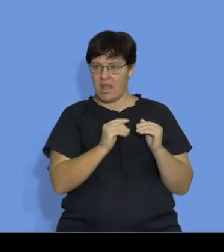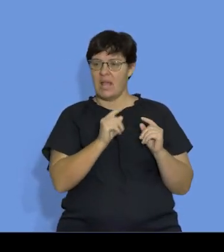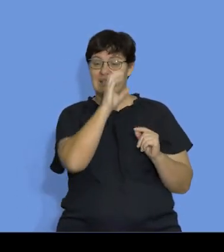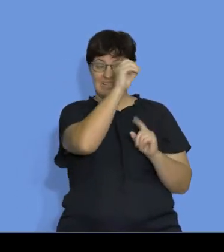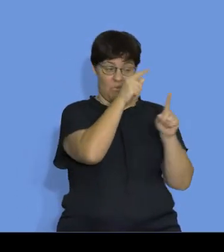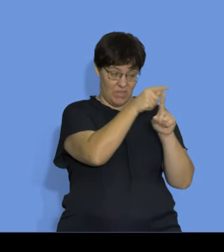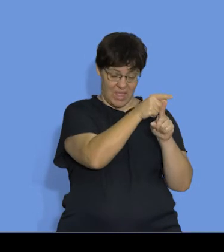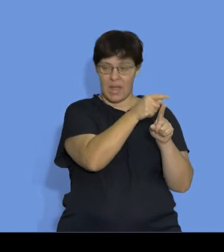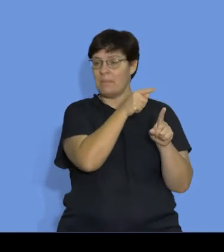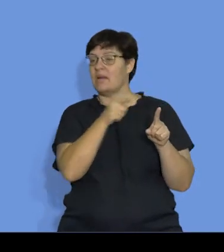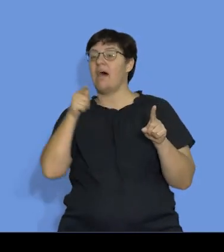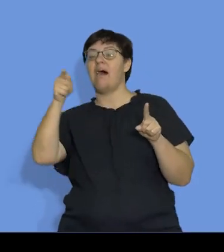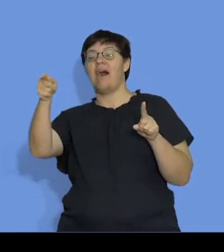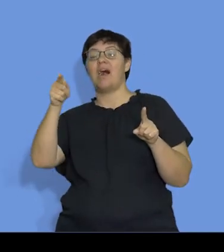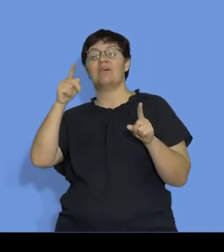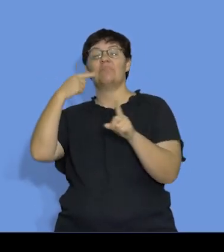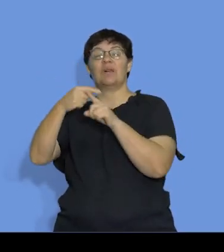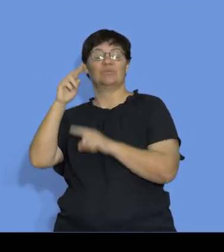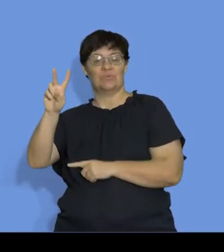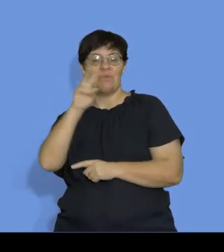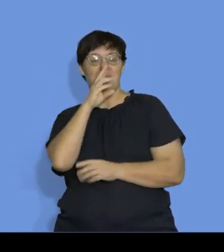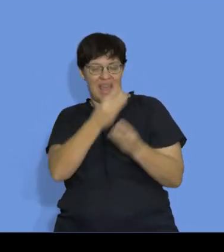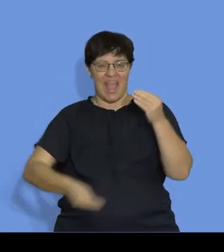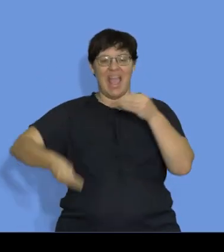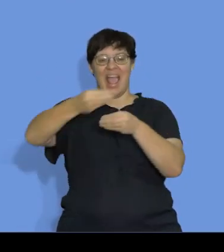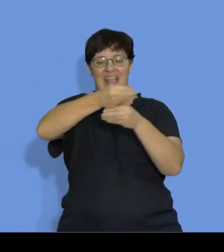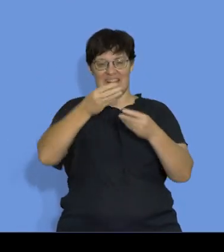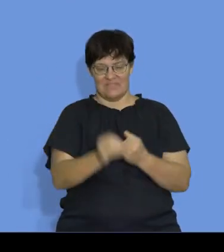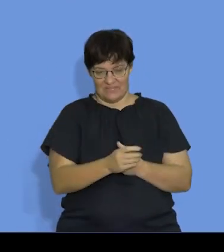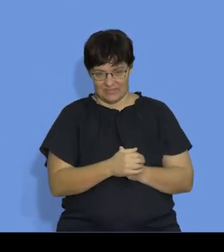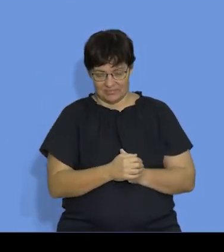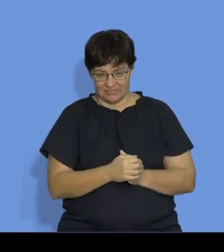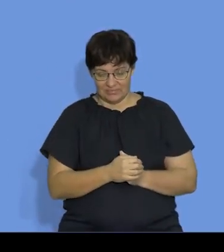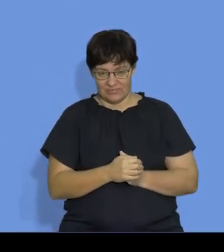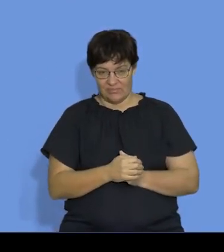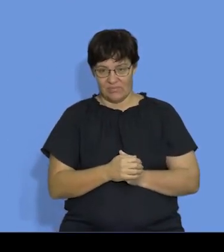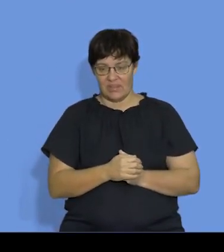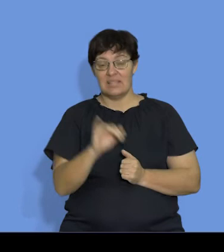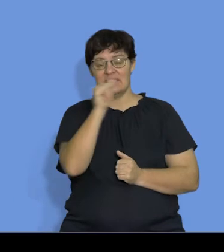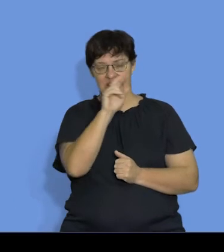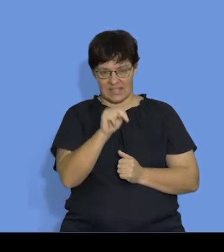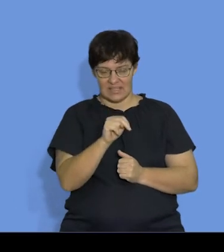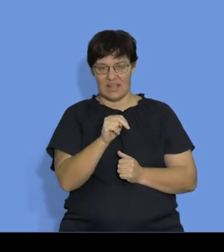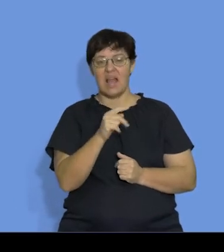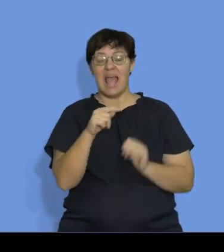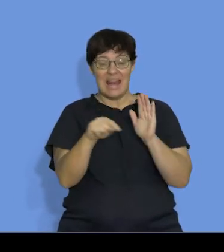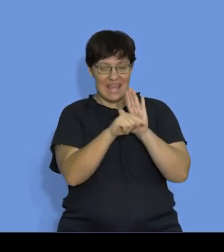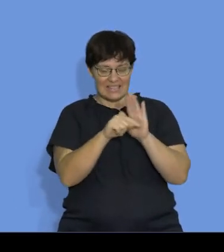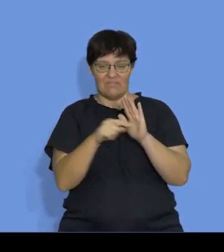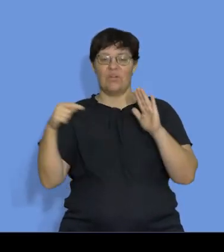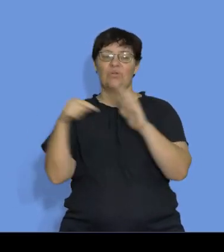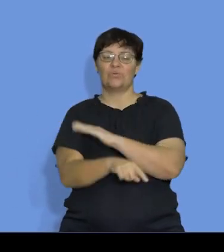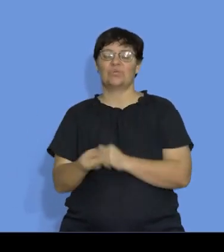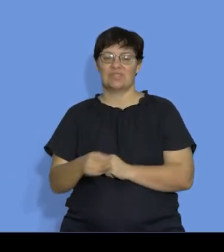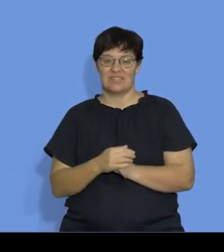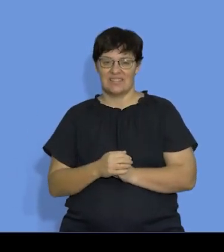oxidation number, then here it's plus 2, right? So what has happened here? Zinc has lost electrons. But then how do we